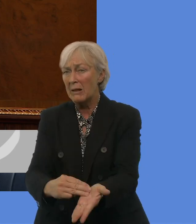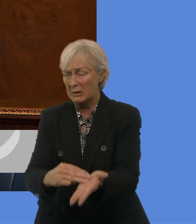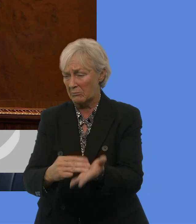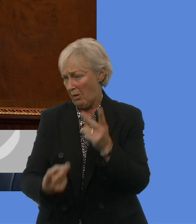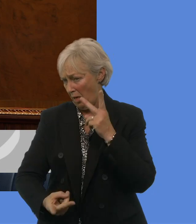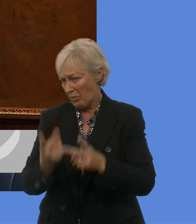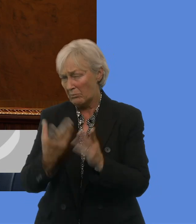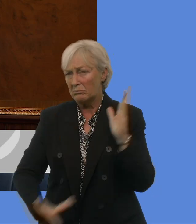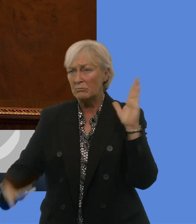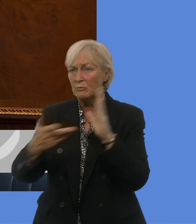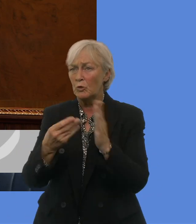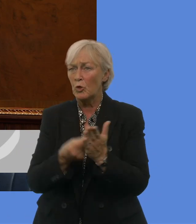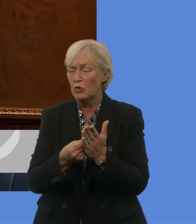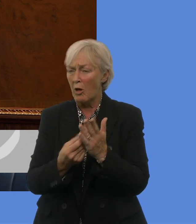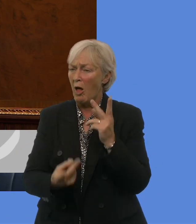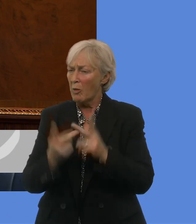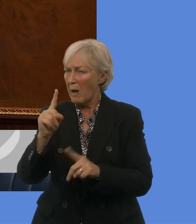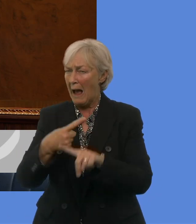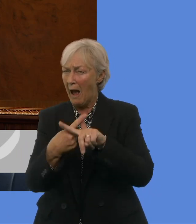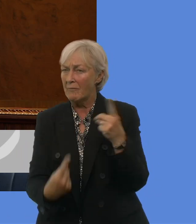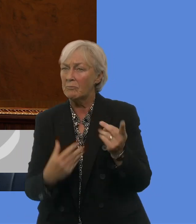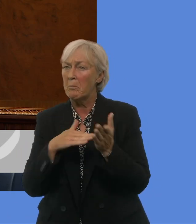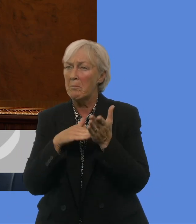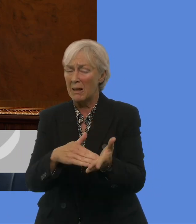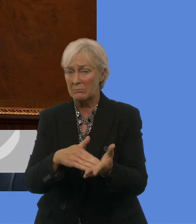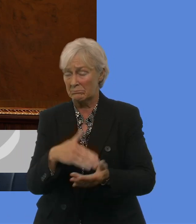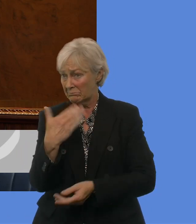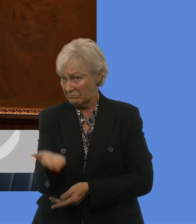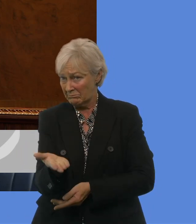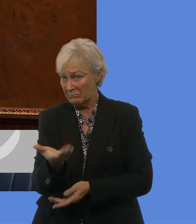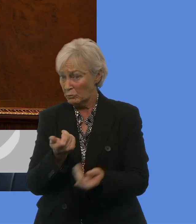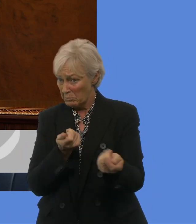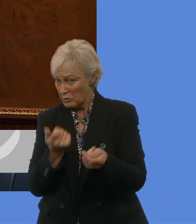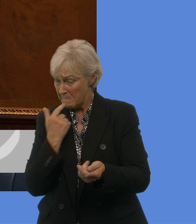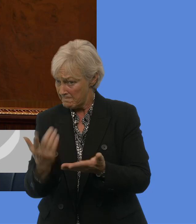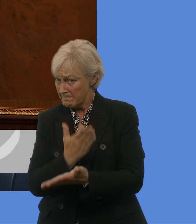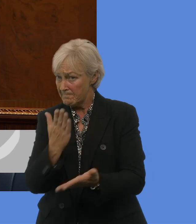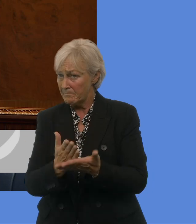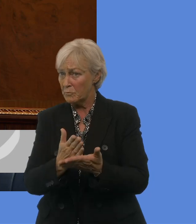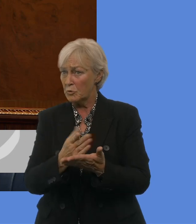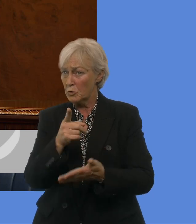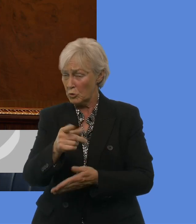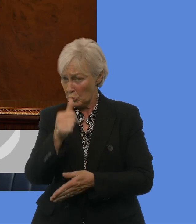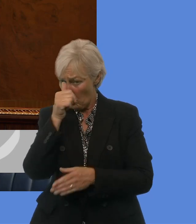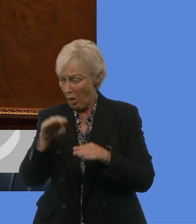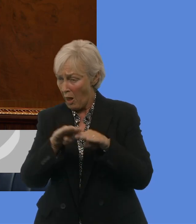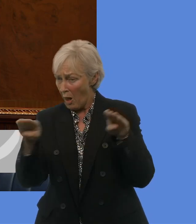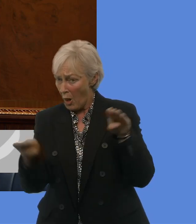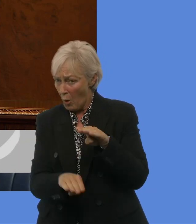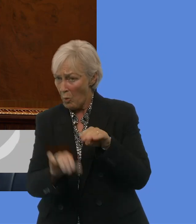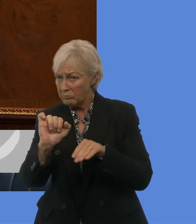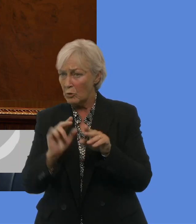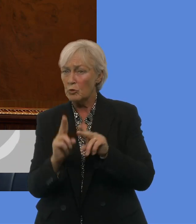costs that year of over £500,000. Minister, isn't it the case that even by the low bar of